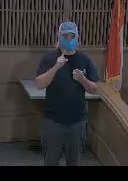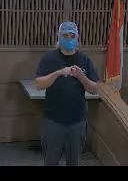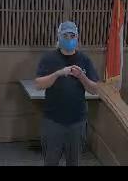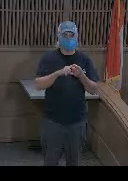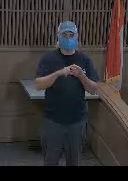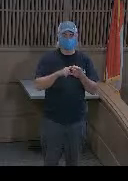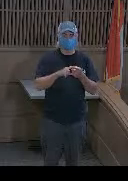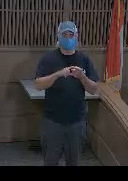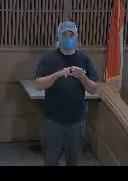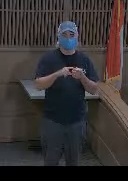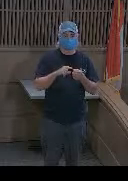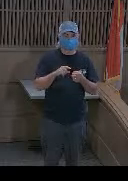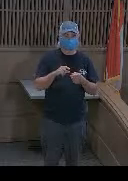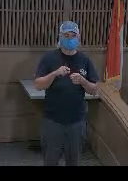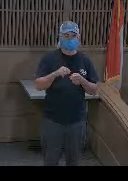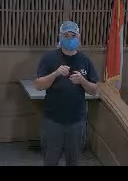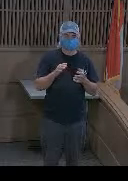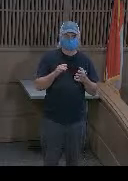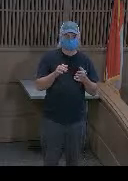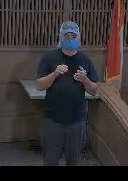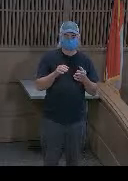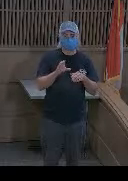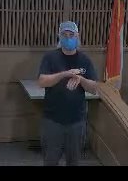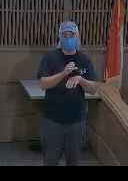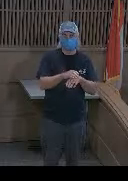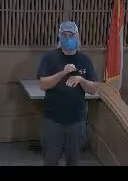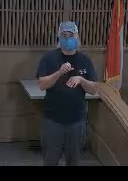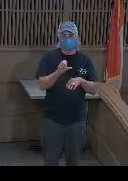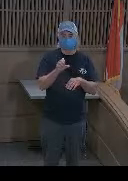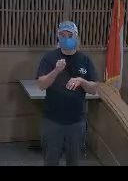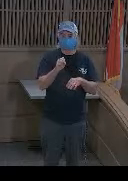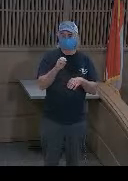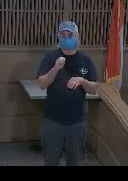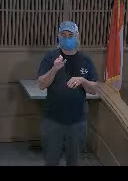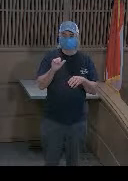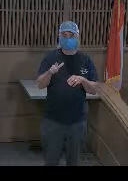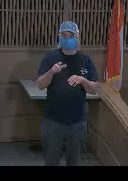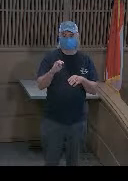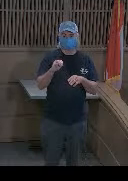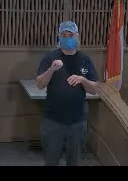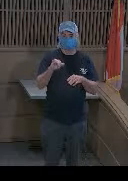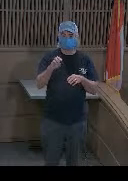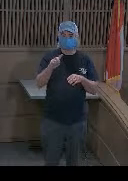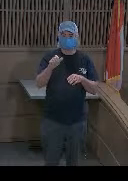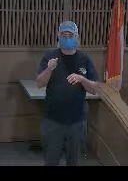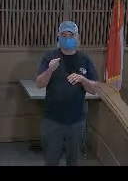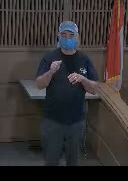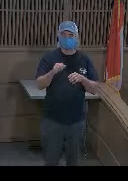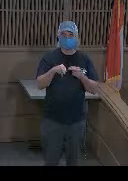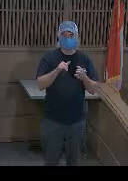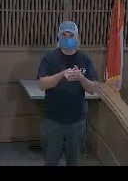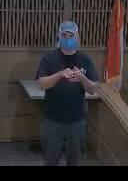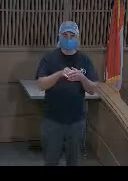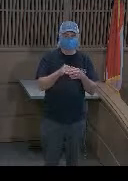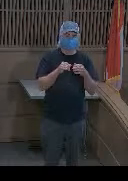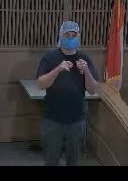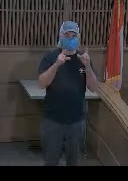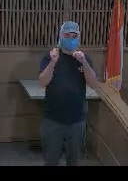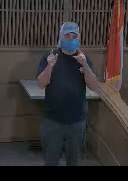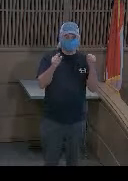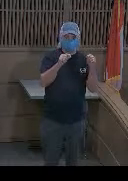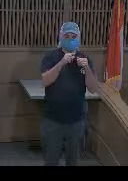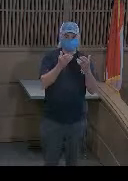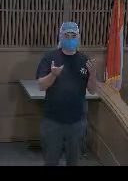media. You can go to cdc.gov. You can go to the Georgia Department of Public Health website. You